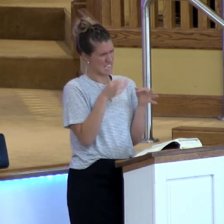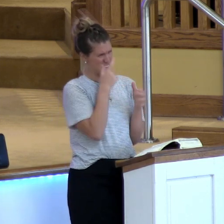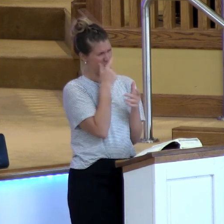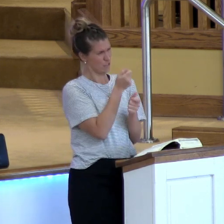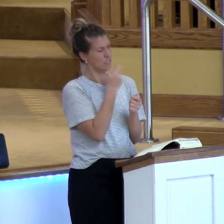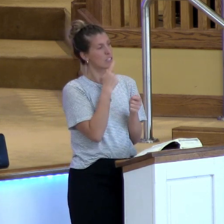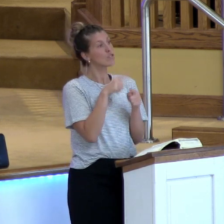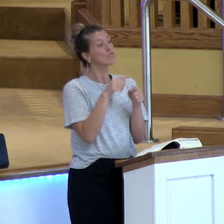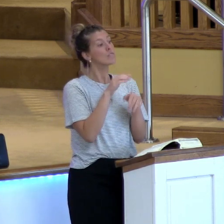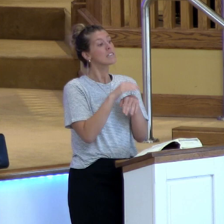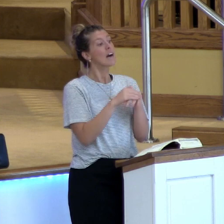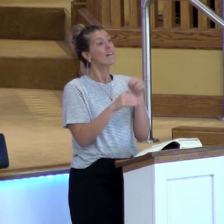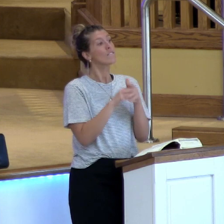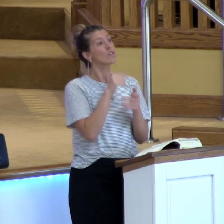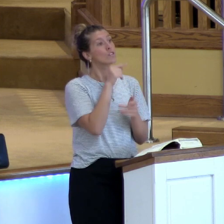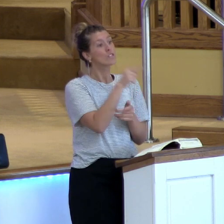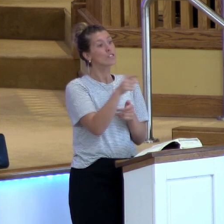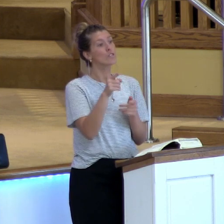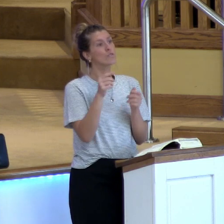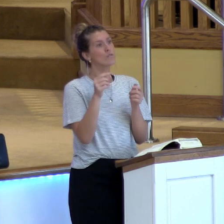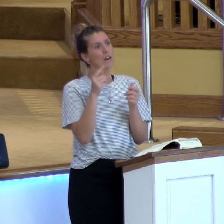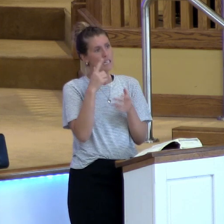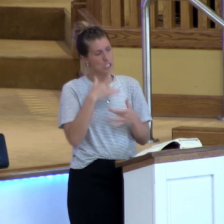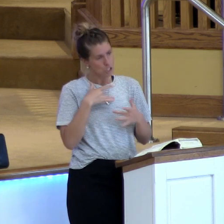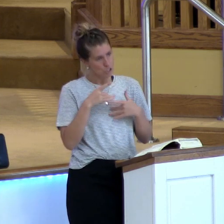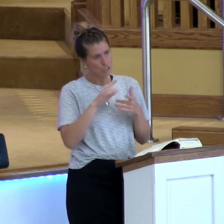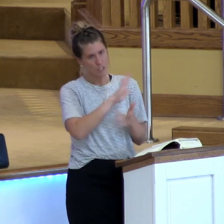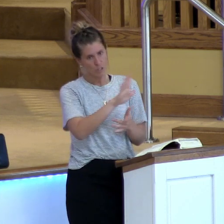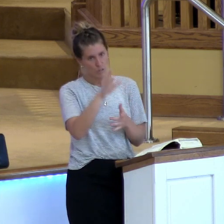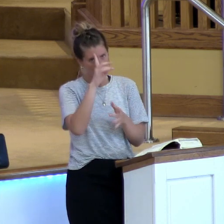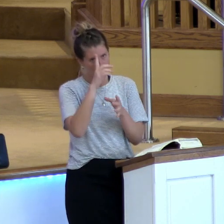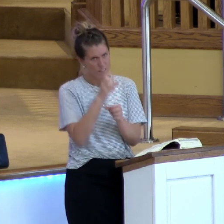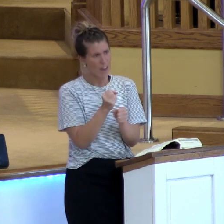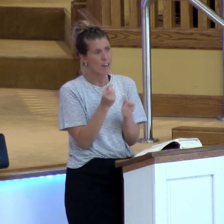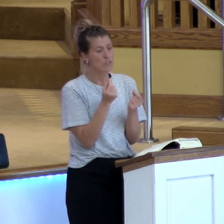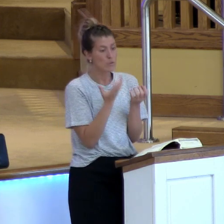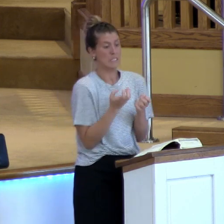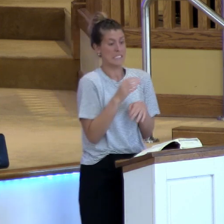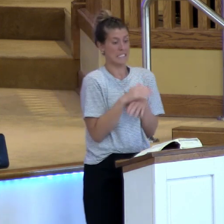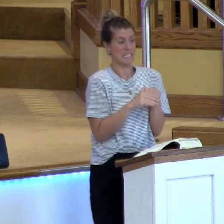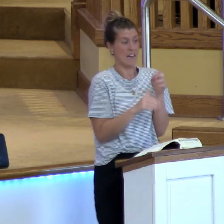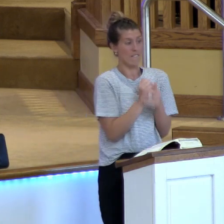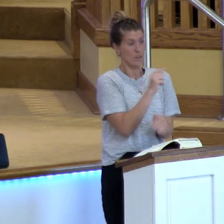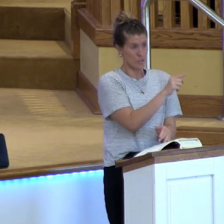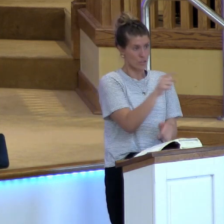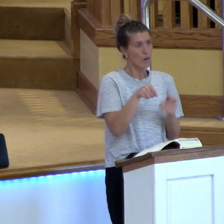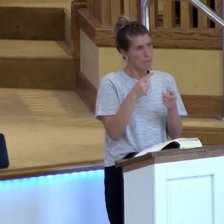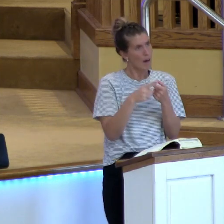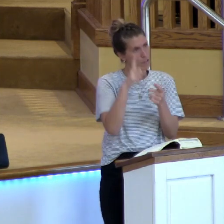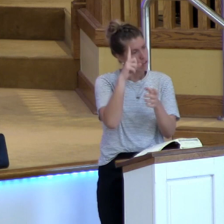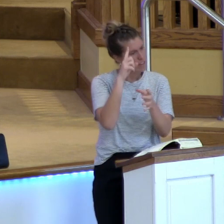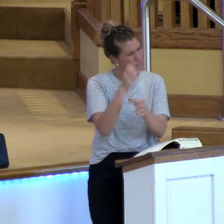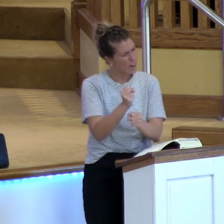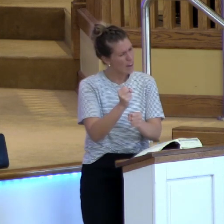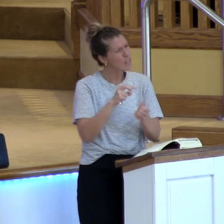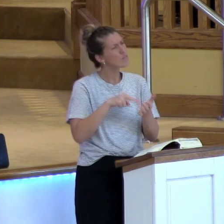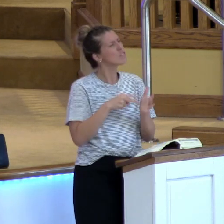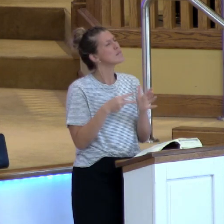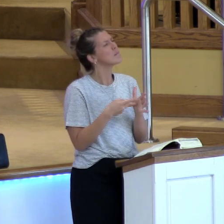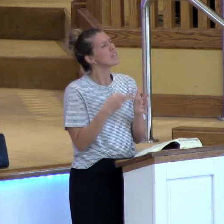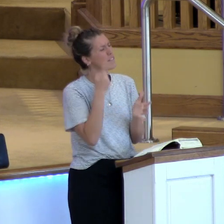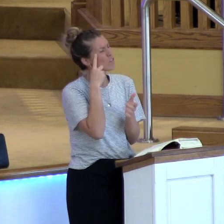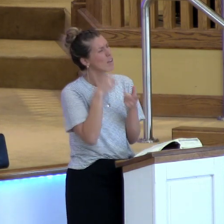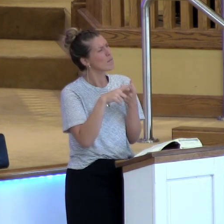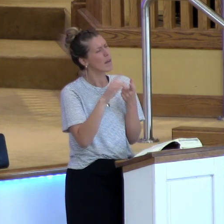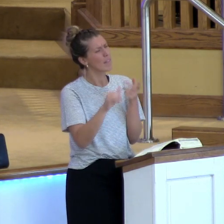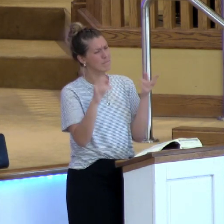comfort you concerning your faith. He actually wants to comfort you, comfort me concerning our faith. What does that statement really mean? Have you ever